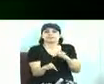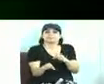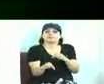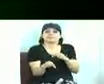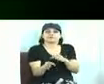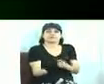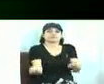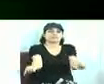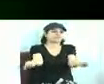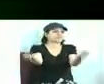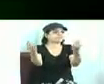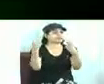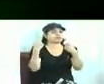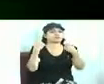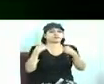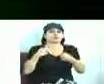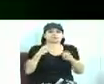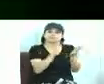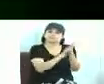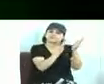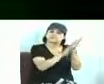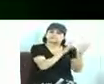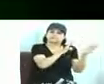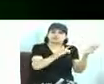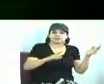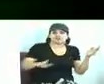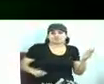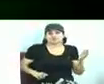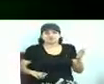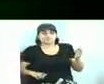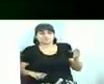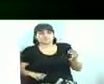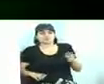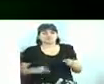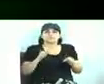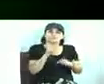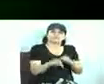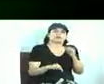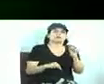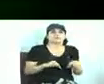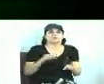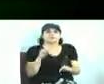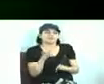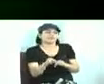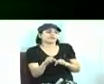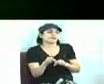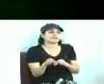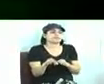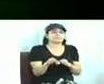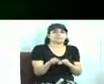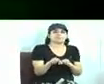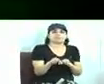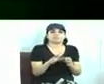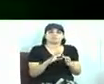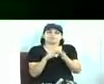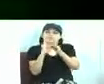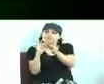step, we've come to praise the Lord. Step by